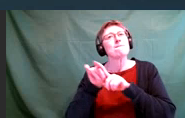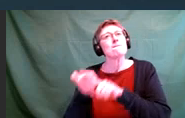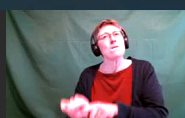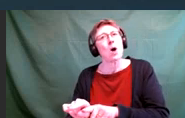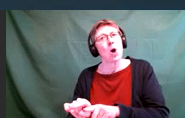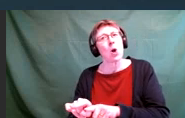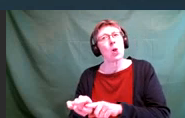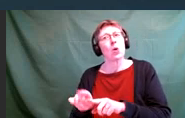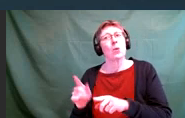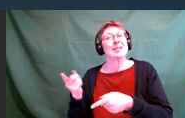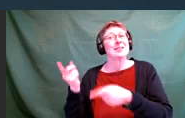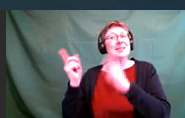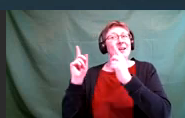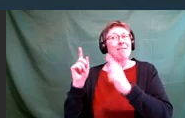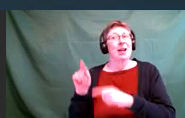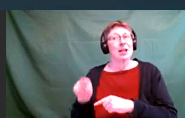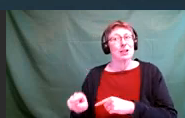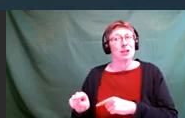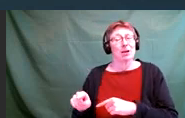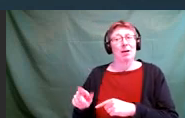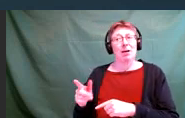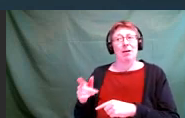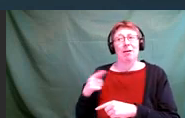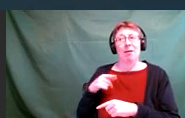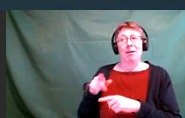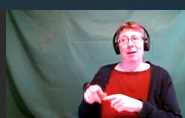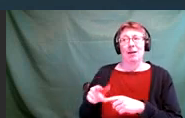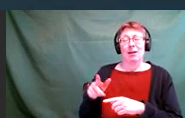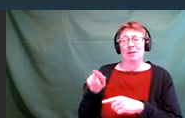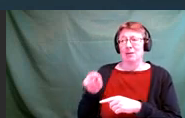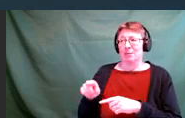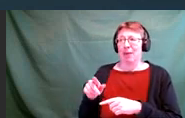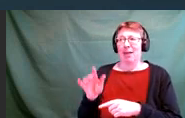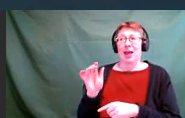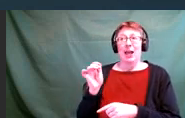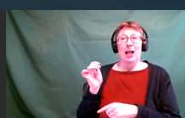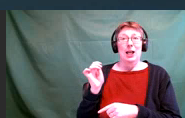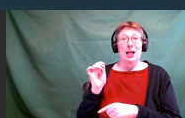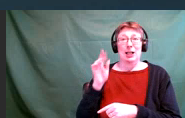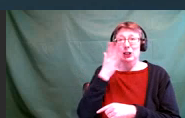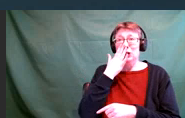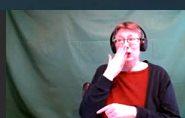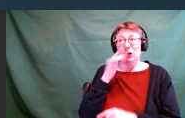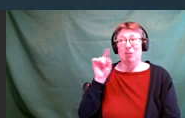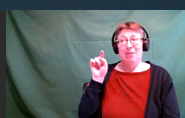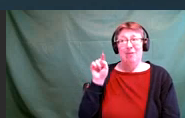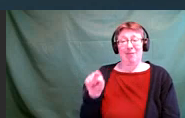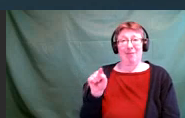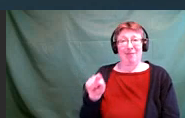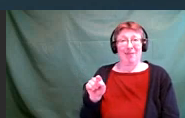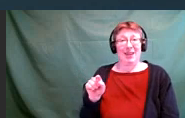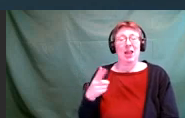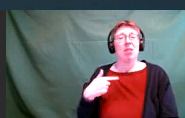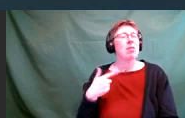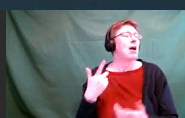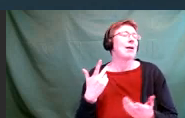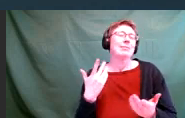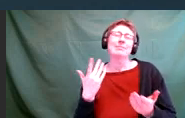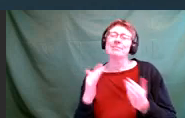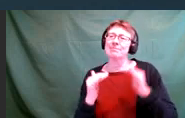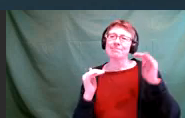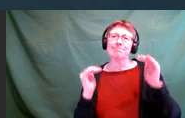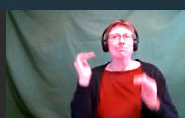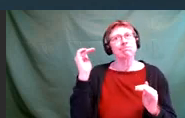shares in their company, what they're actually assuming is that there is asymmetry of